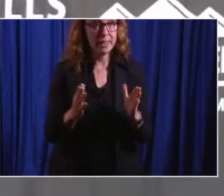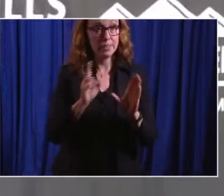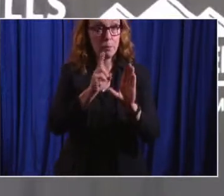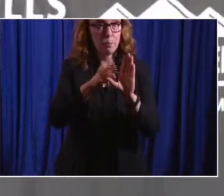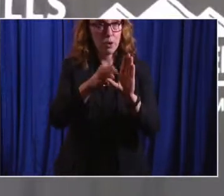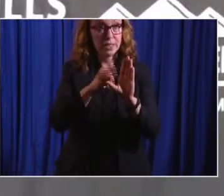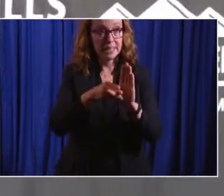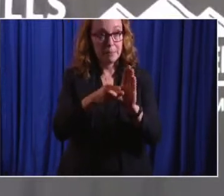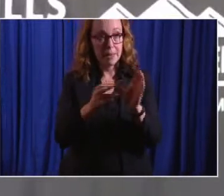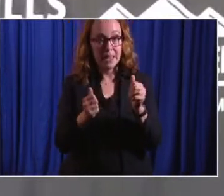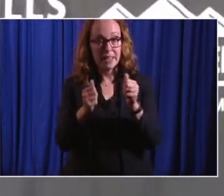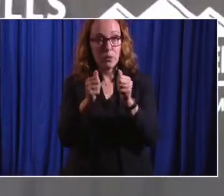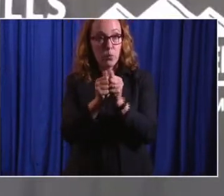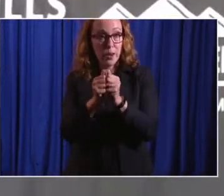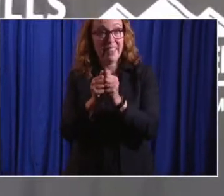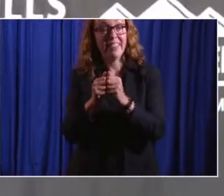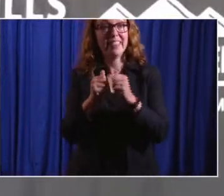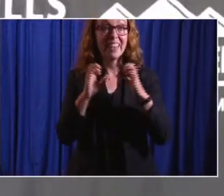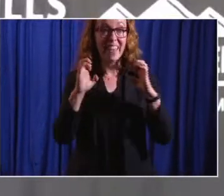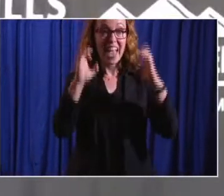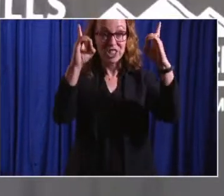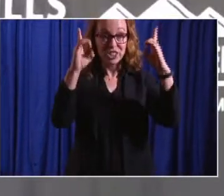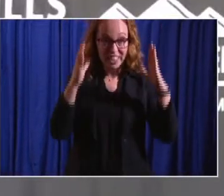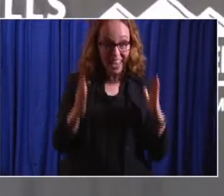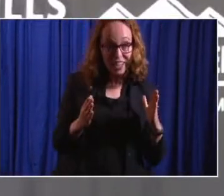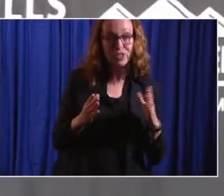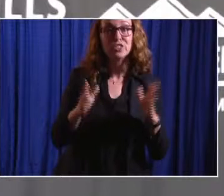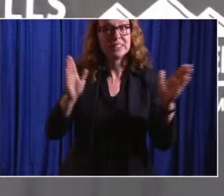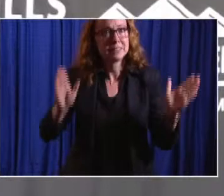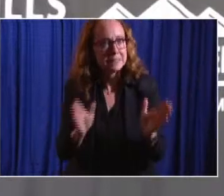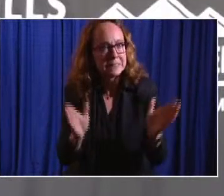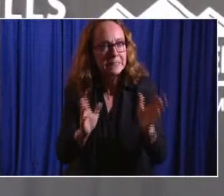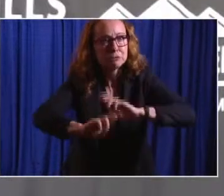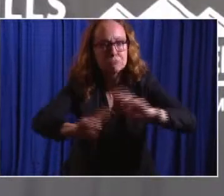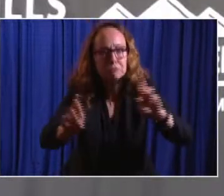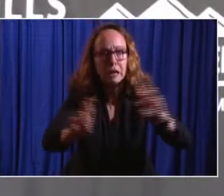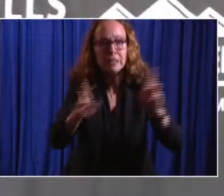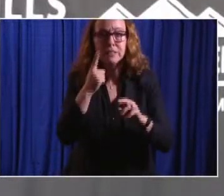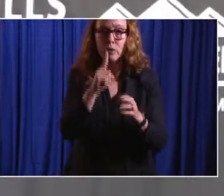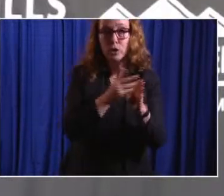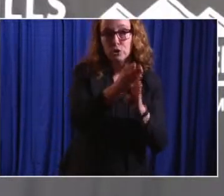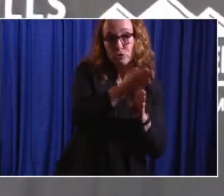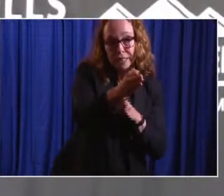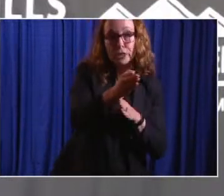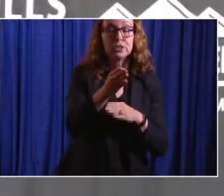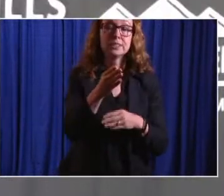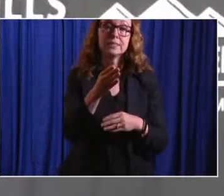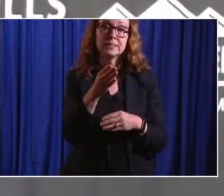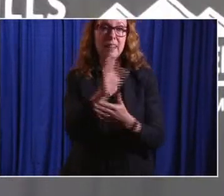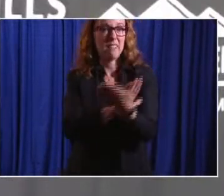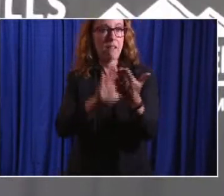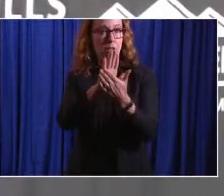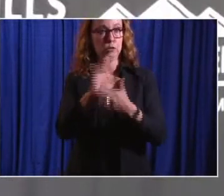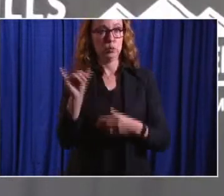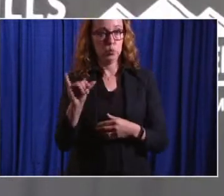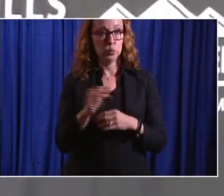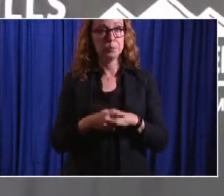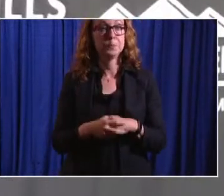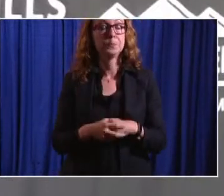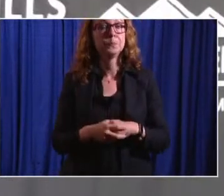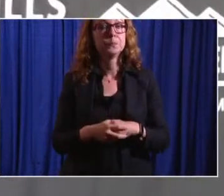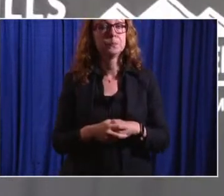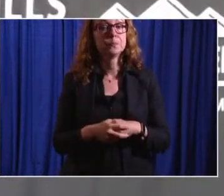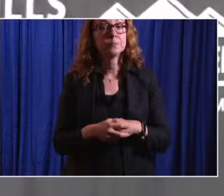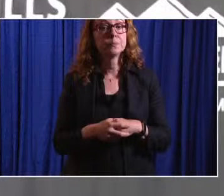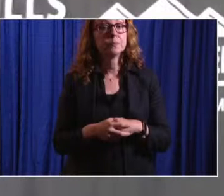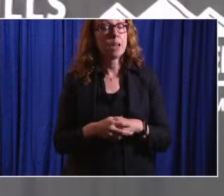in preparing these students for careers and in some cases college as well. And with that, Governor, one